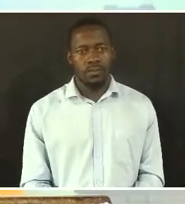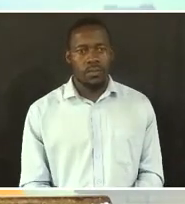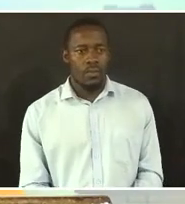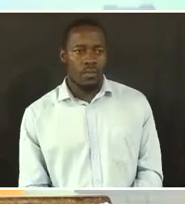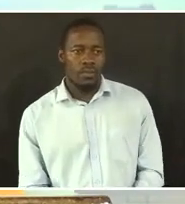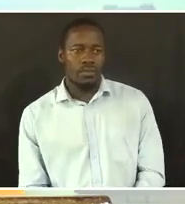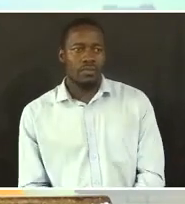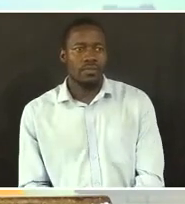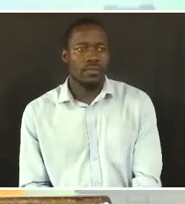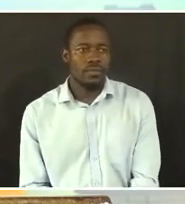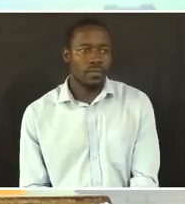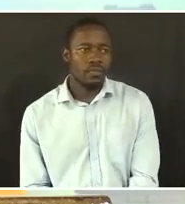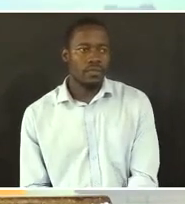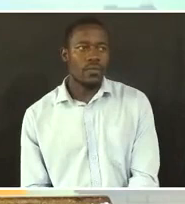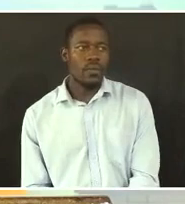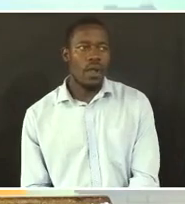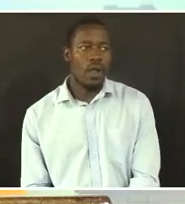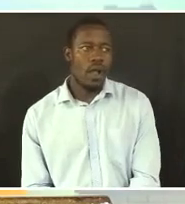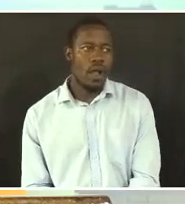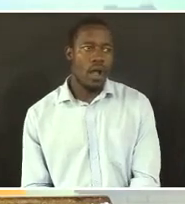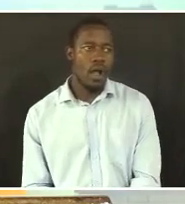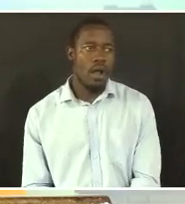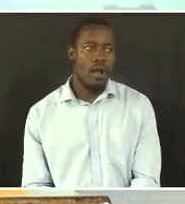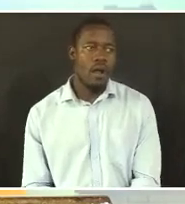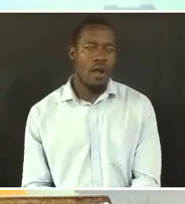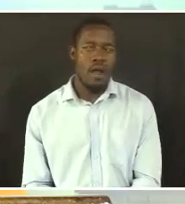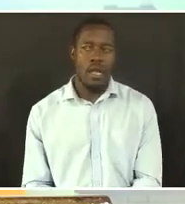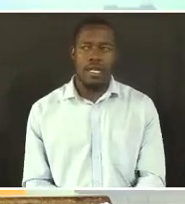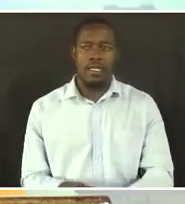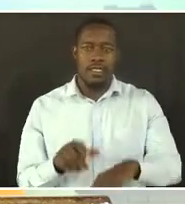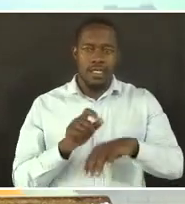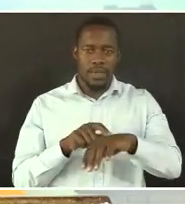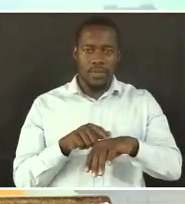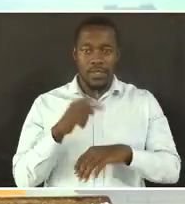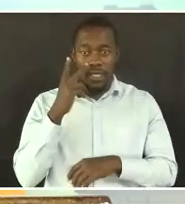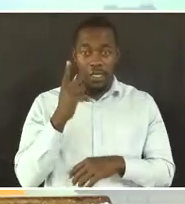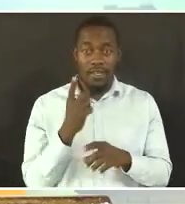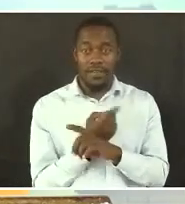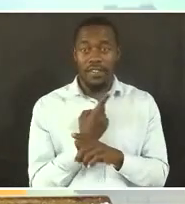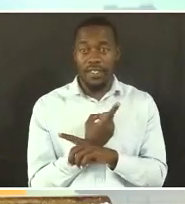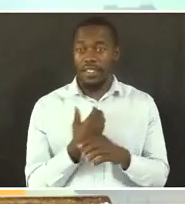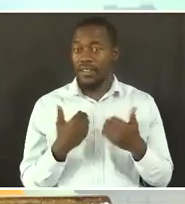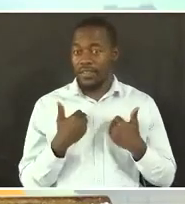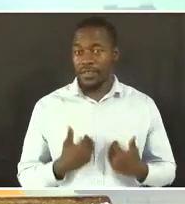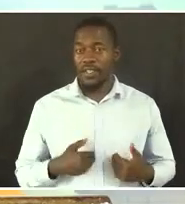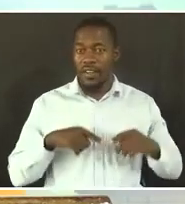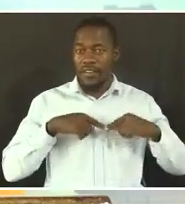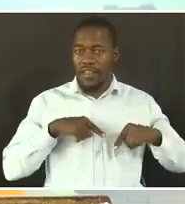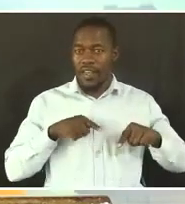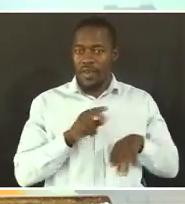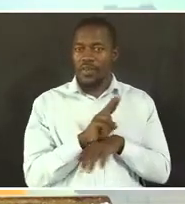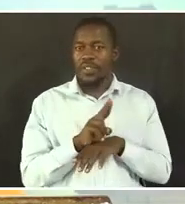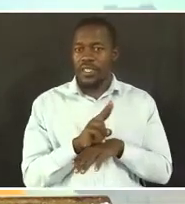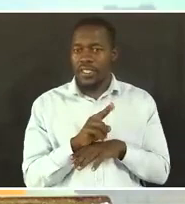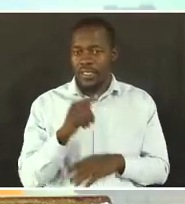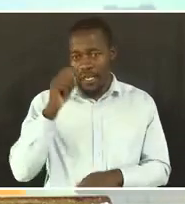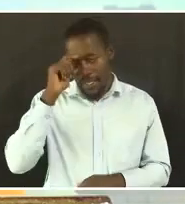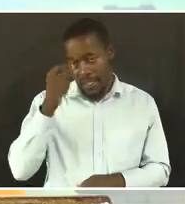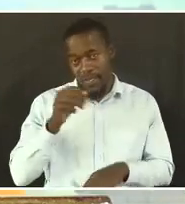their talents for God. So when you see these things, when you see people afraid of using their talent for God, know we are in the end times.